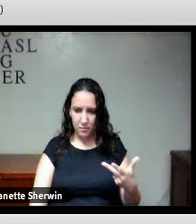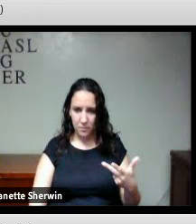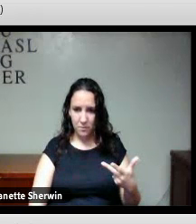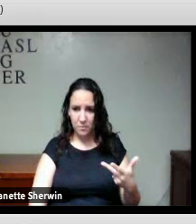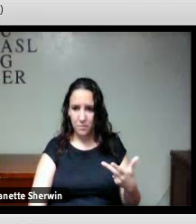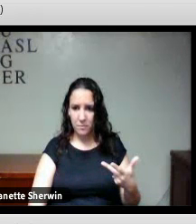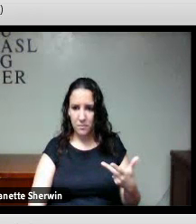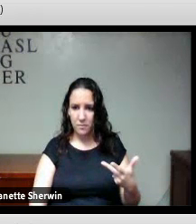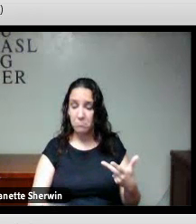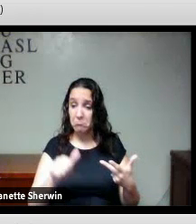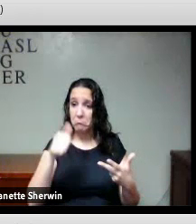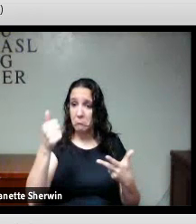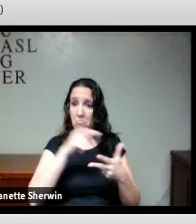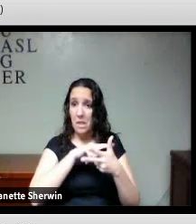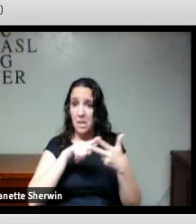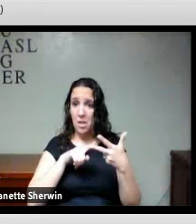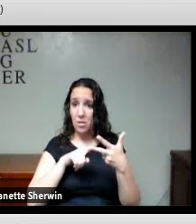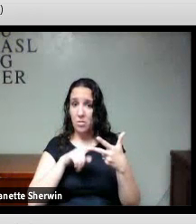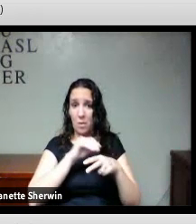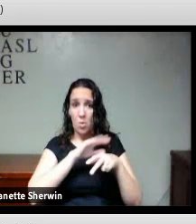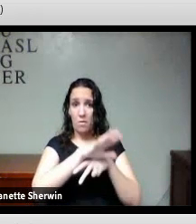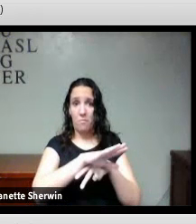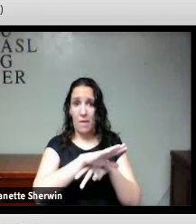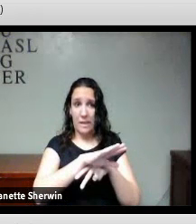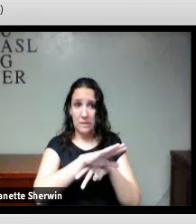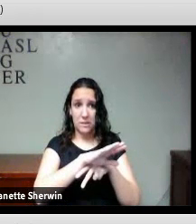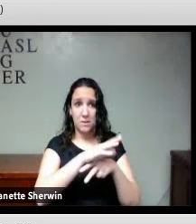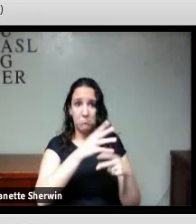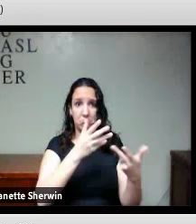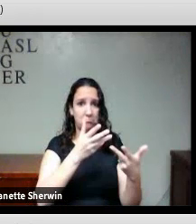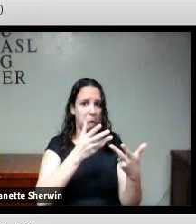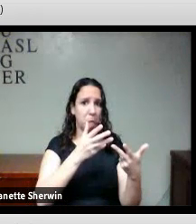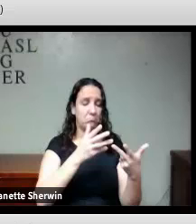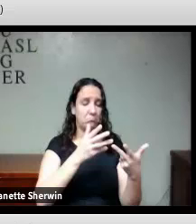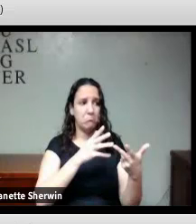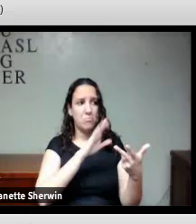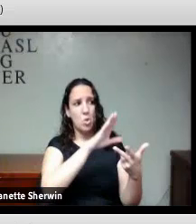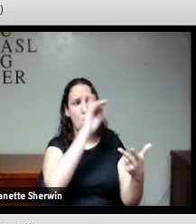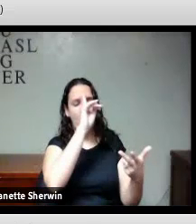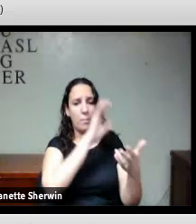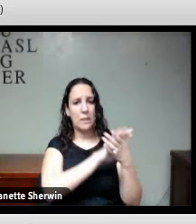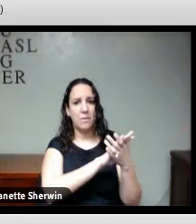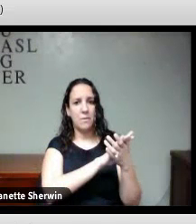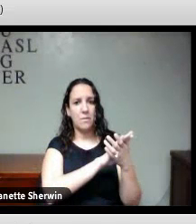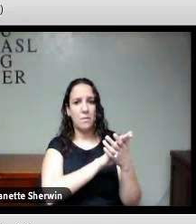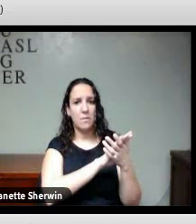Any other things? One has to do with eyes, and it's not eye contact.